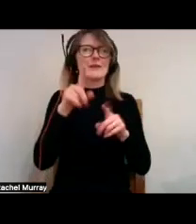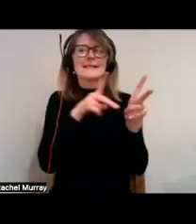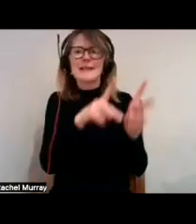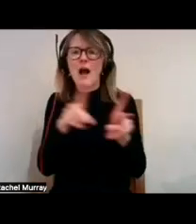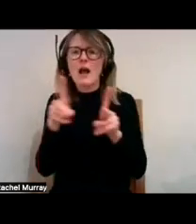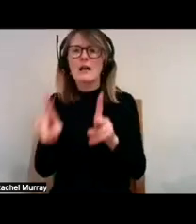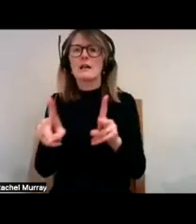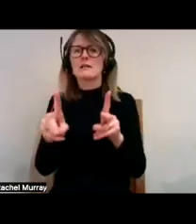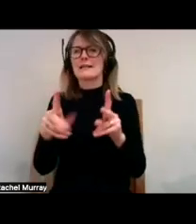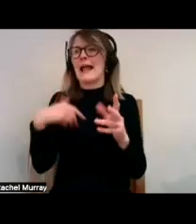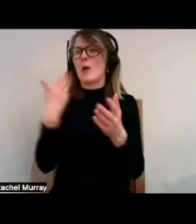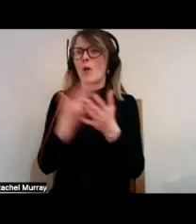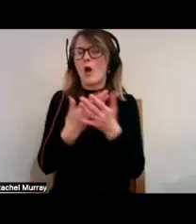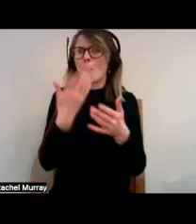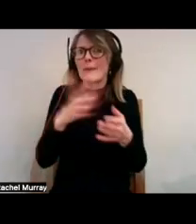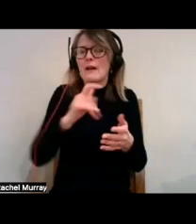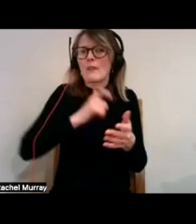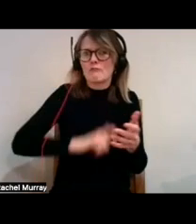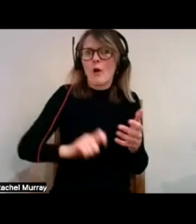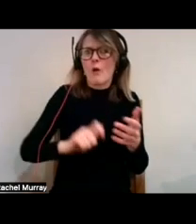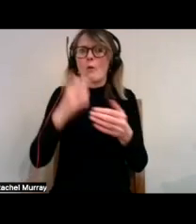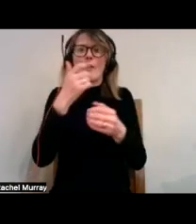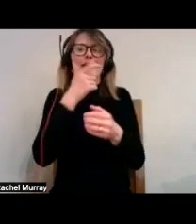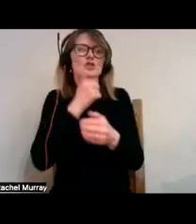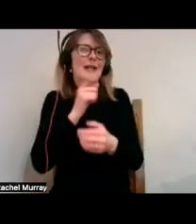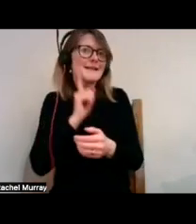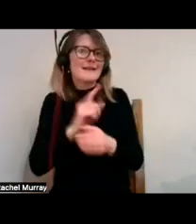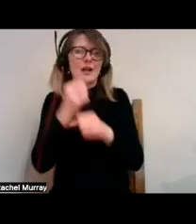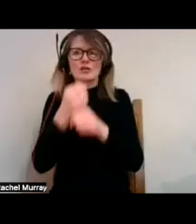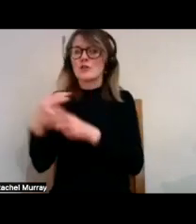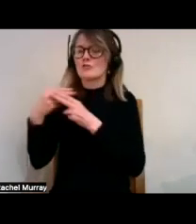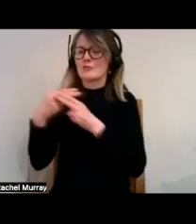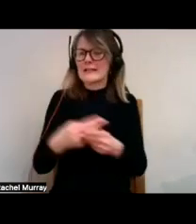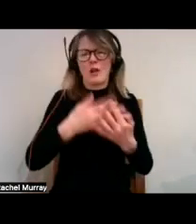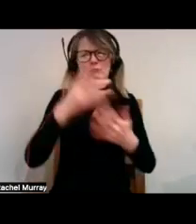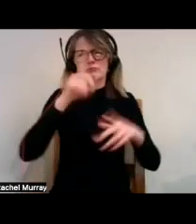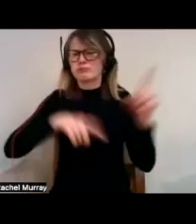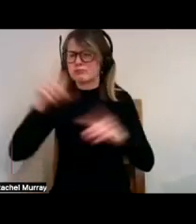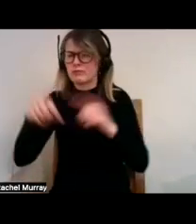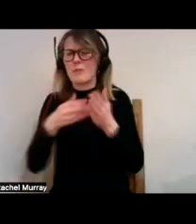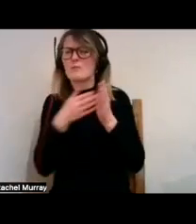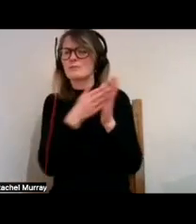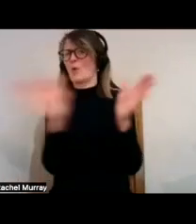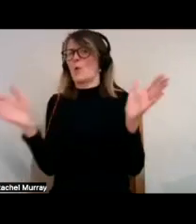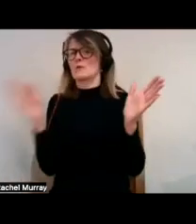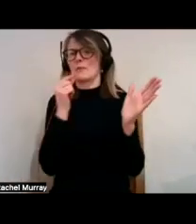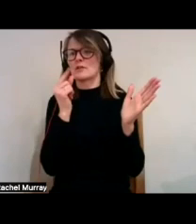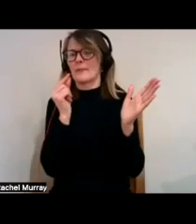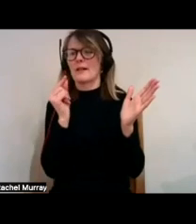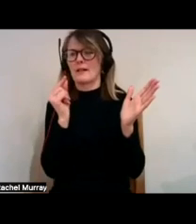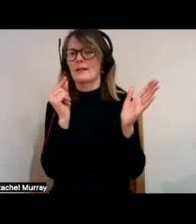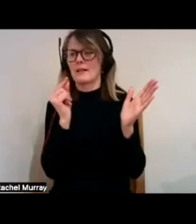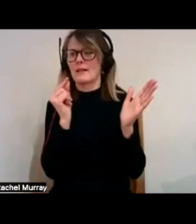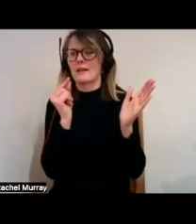of time as a bishop, gender, church tradition, and so on. Trying to make that as broad as possible.